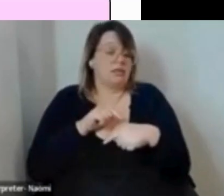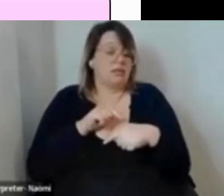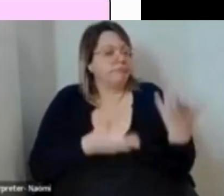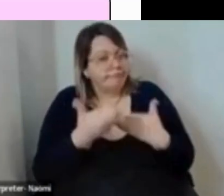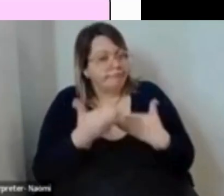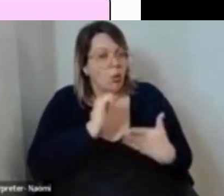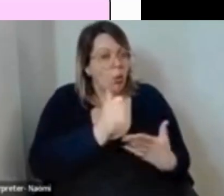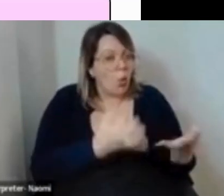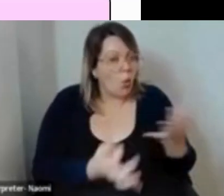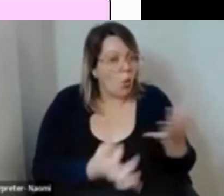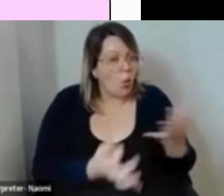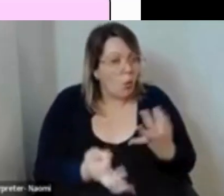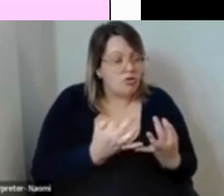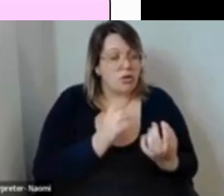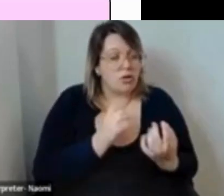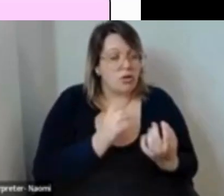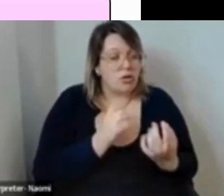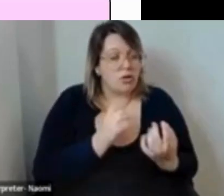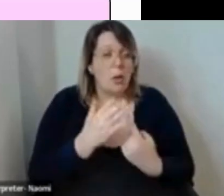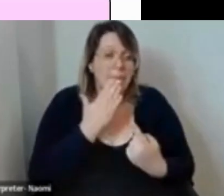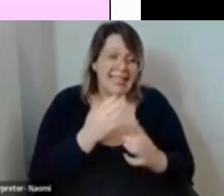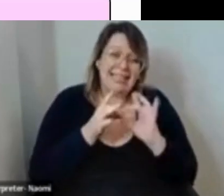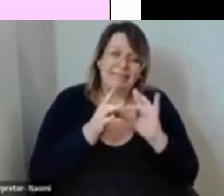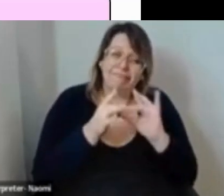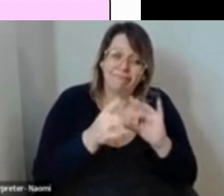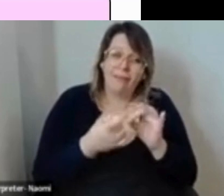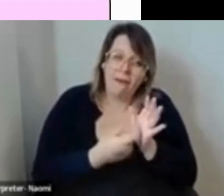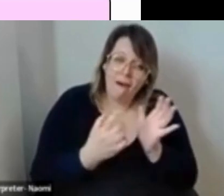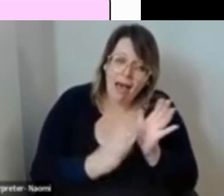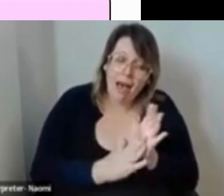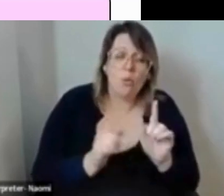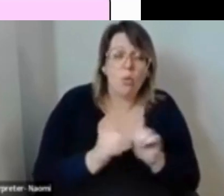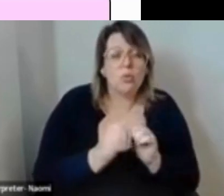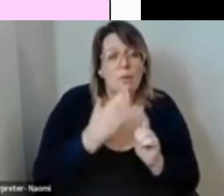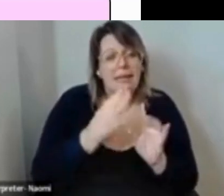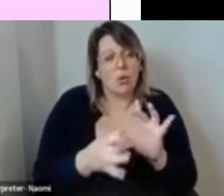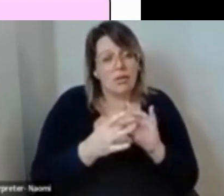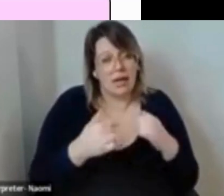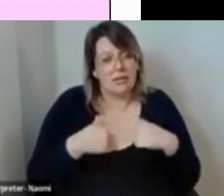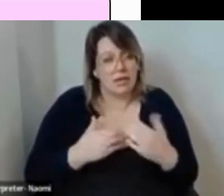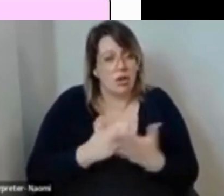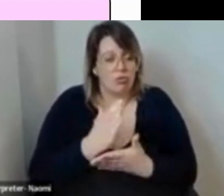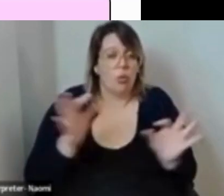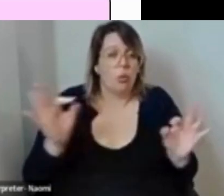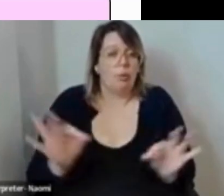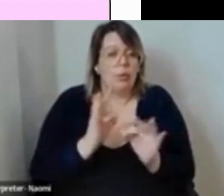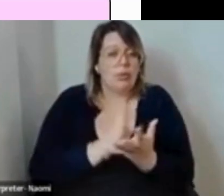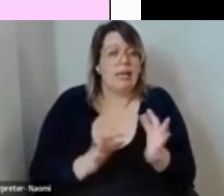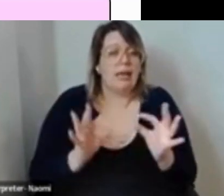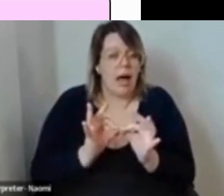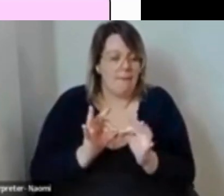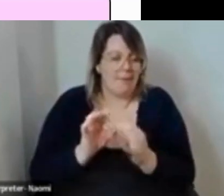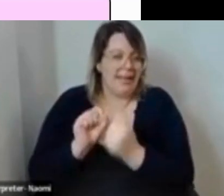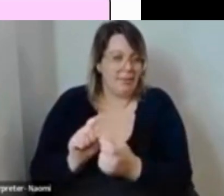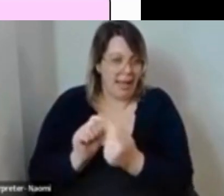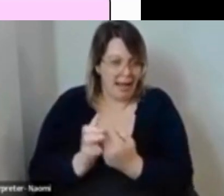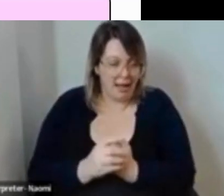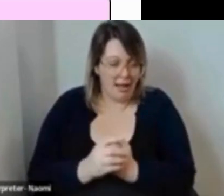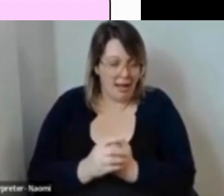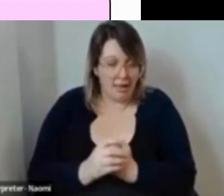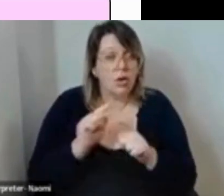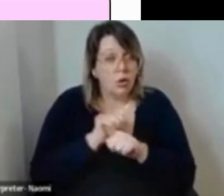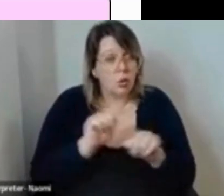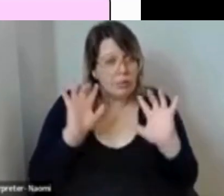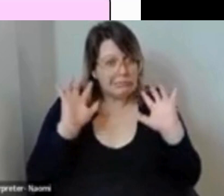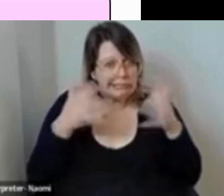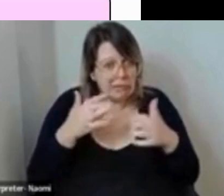questions. So please continue to share with them, as well as contacting us via the Music Hub's inbox. If you have any concerns about